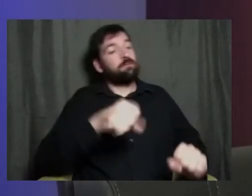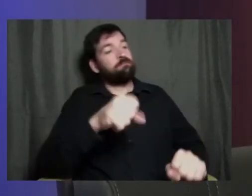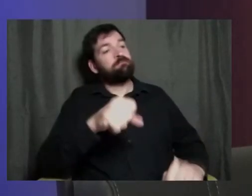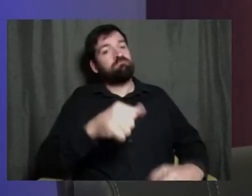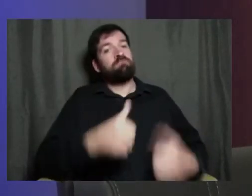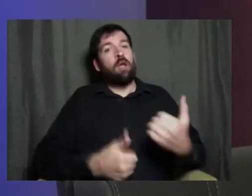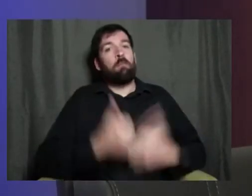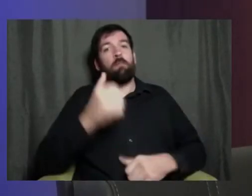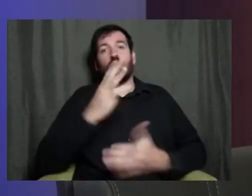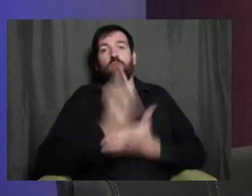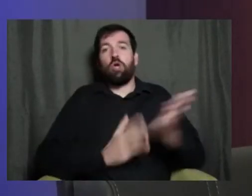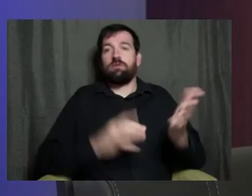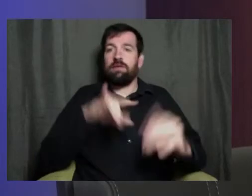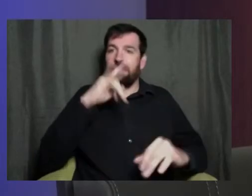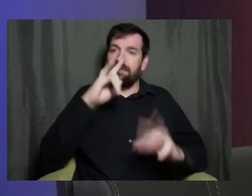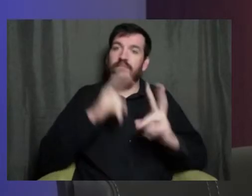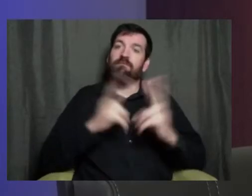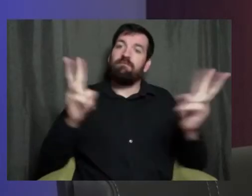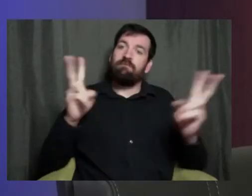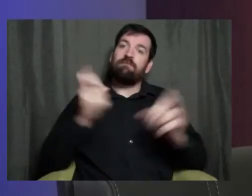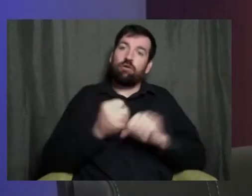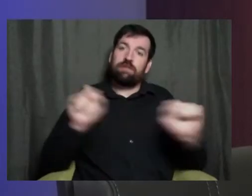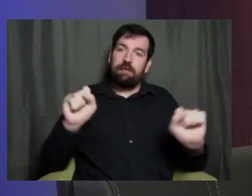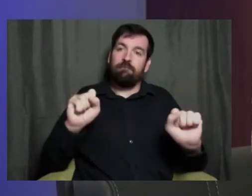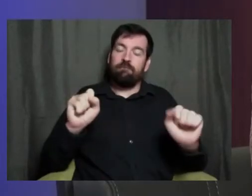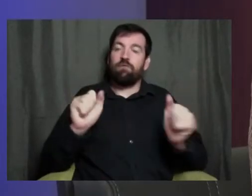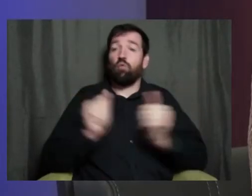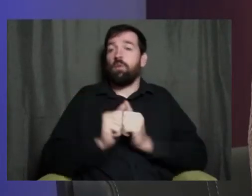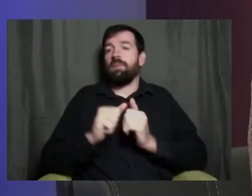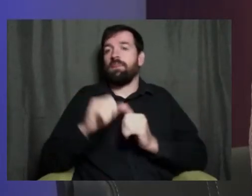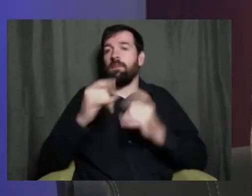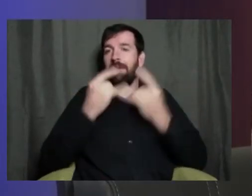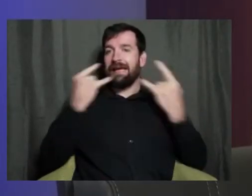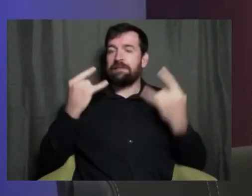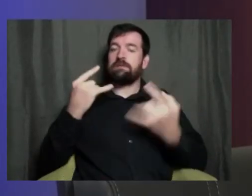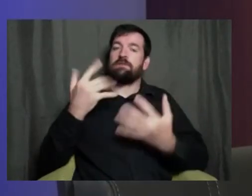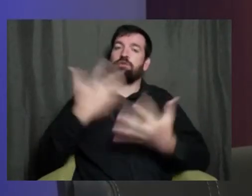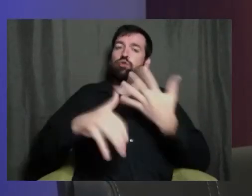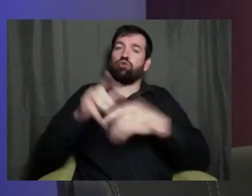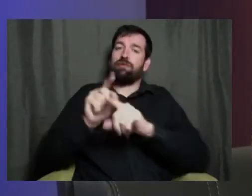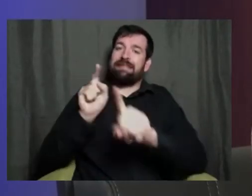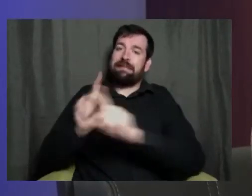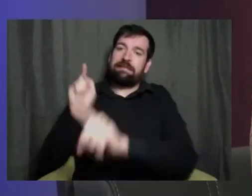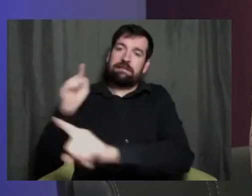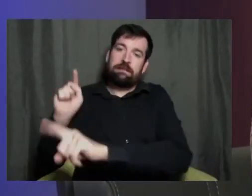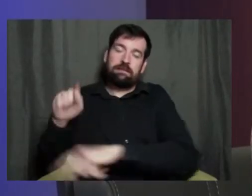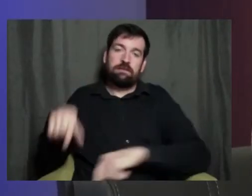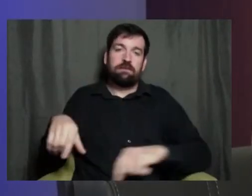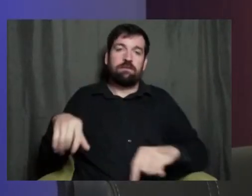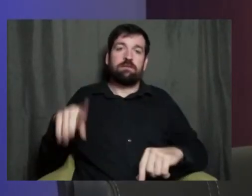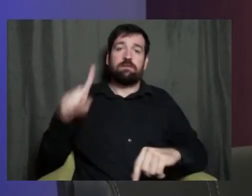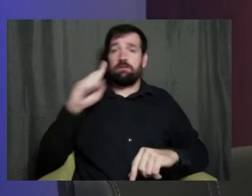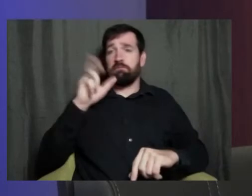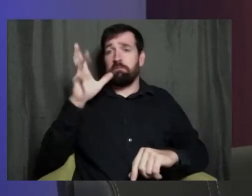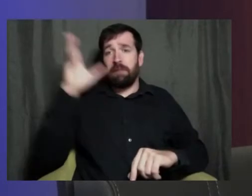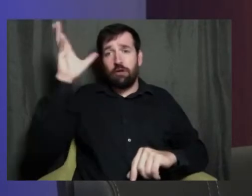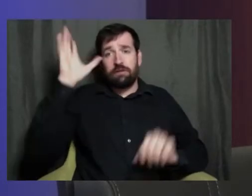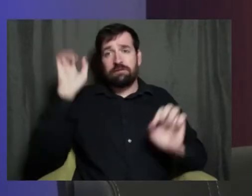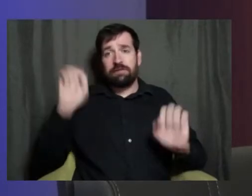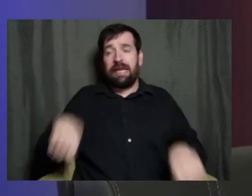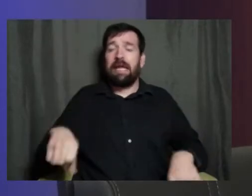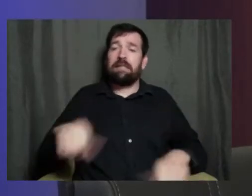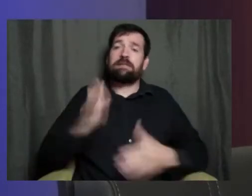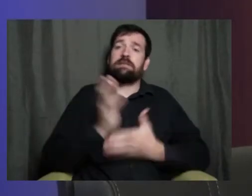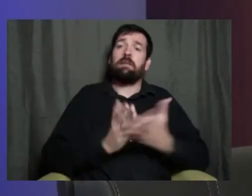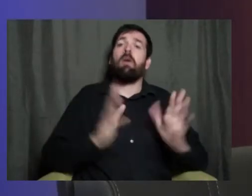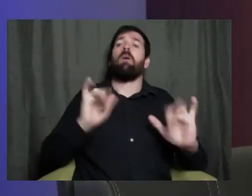kids have been very safe at their schools with a mask on, socially distanced in little pods. And so I think parents can take some thought process about that and say,